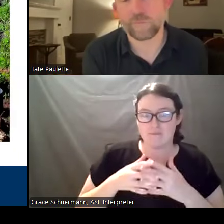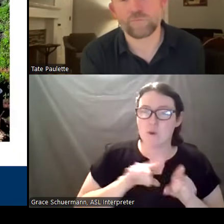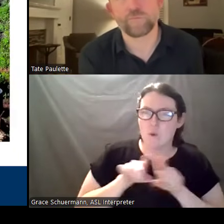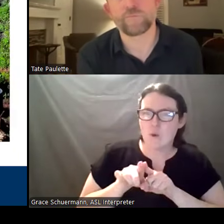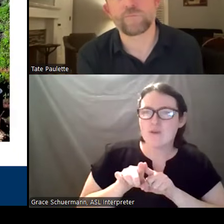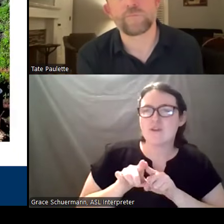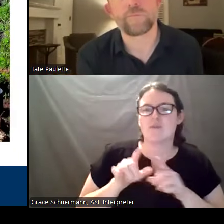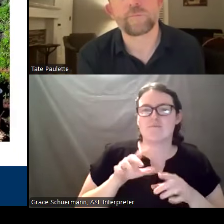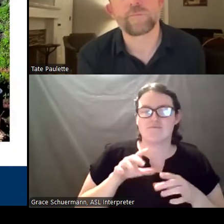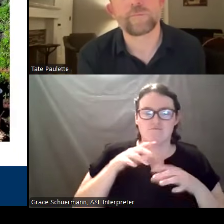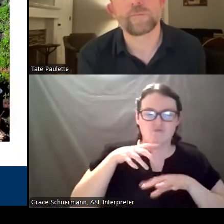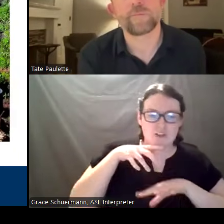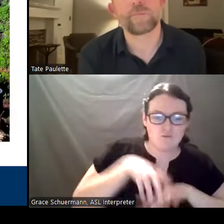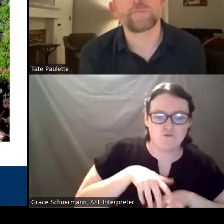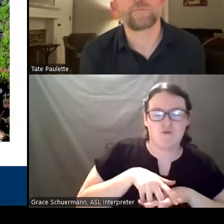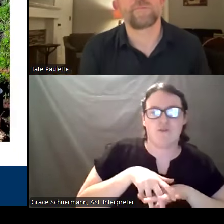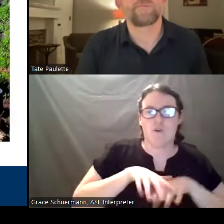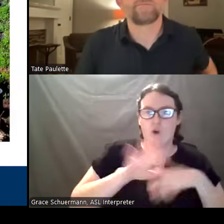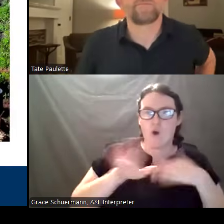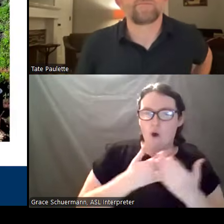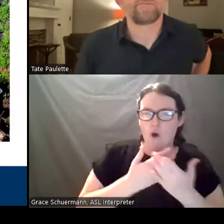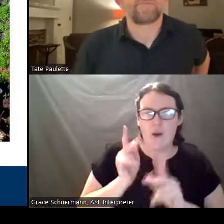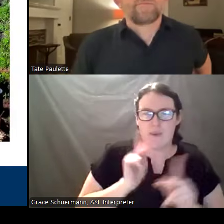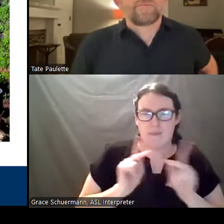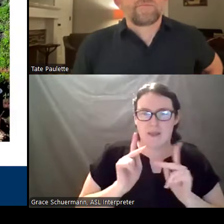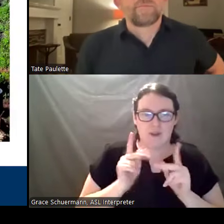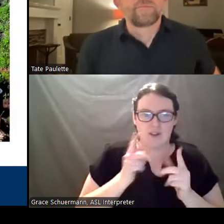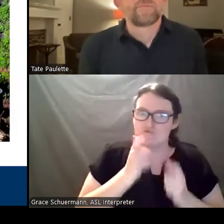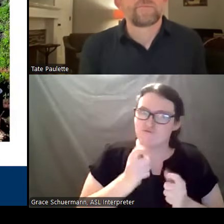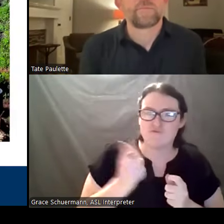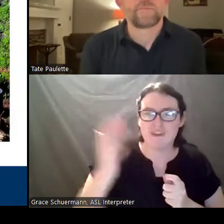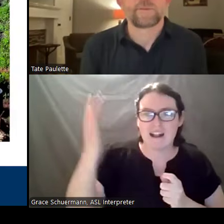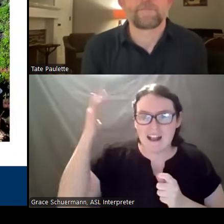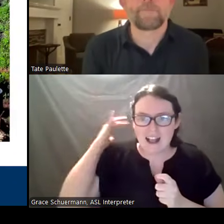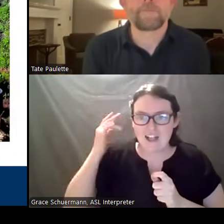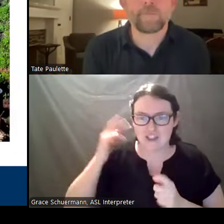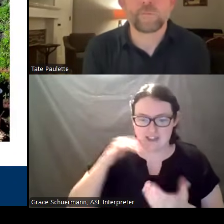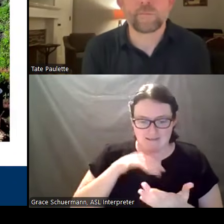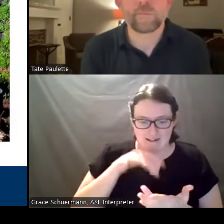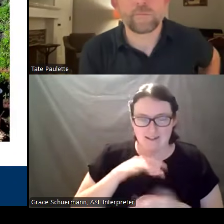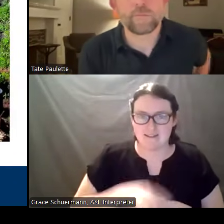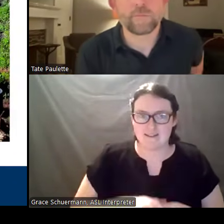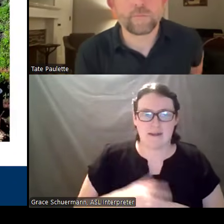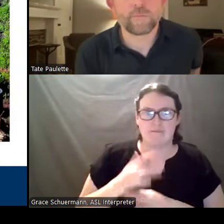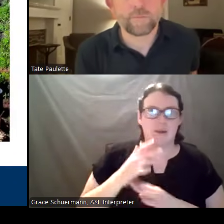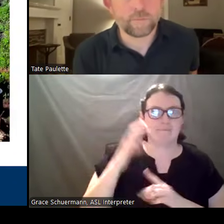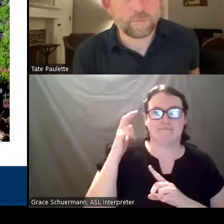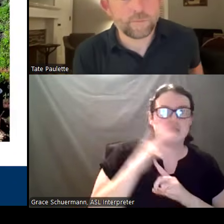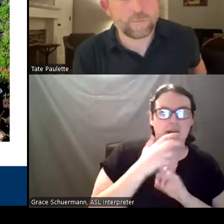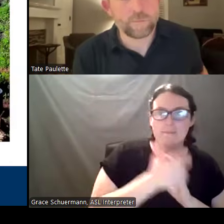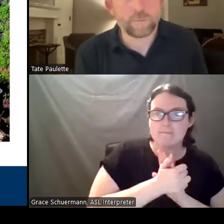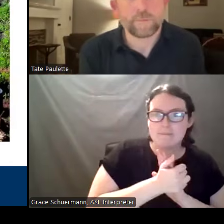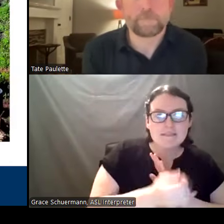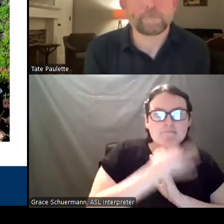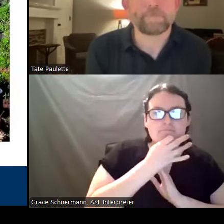deeply connected with all levels of those interested in ancient studies. From the most senior academic researcher